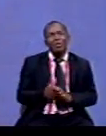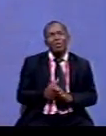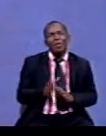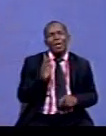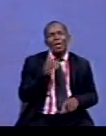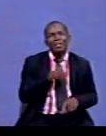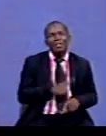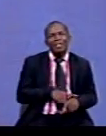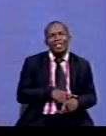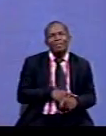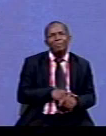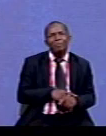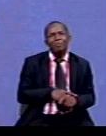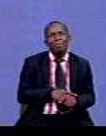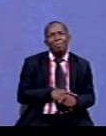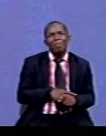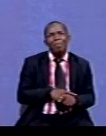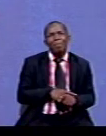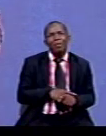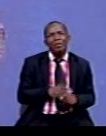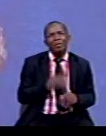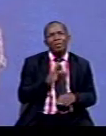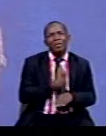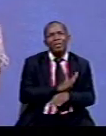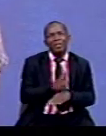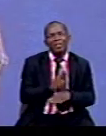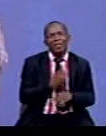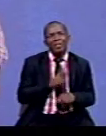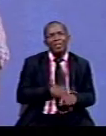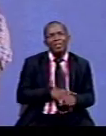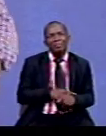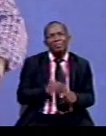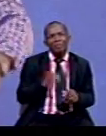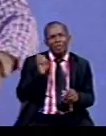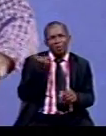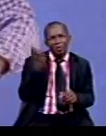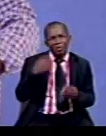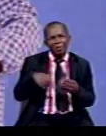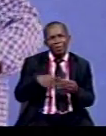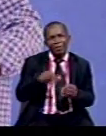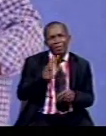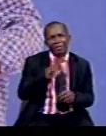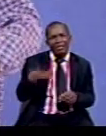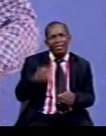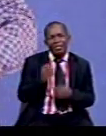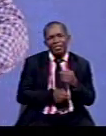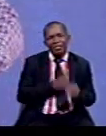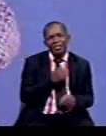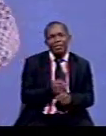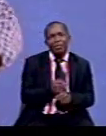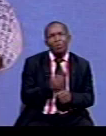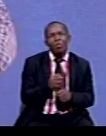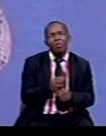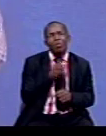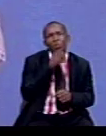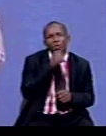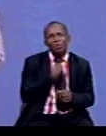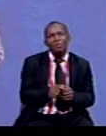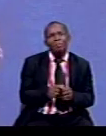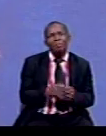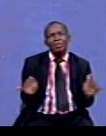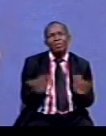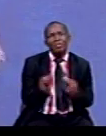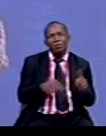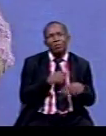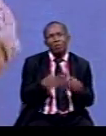about 33 years old. The same goes for the four Hebrew boys, Daniel, Shadrach, Meshach,